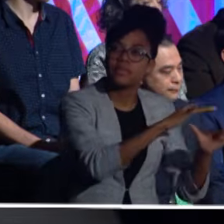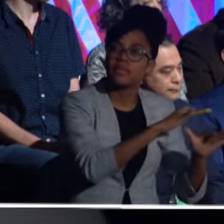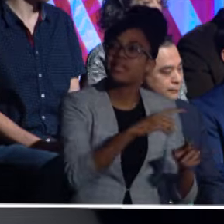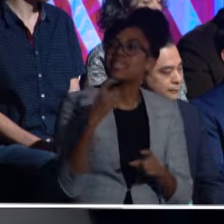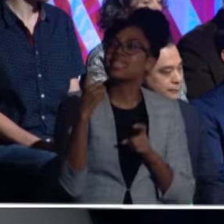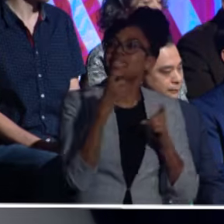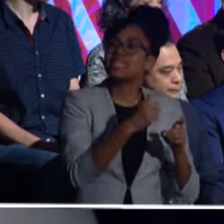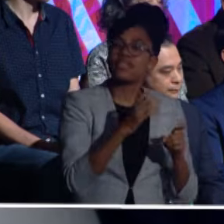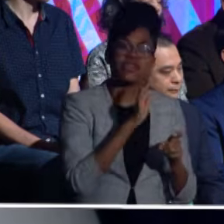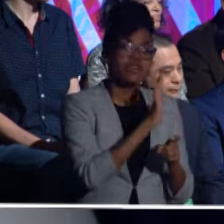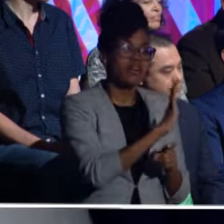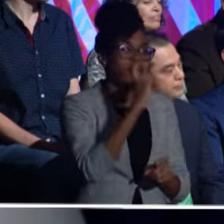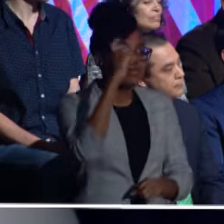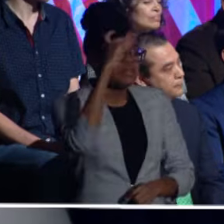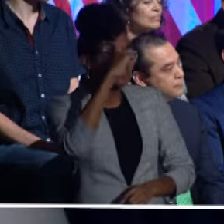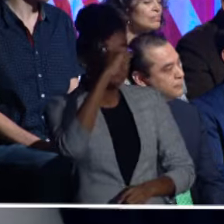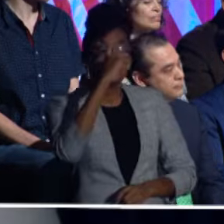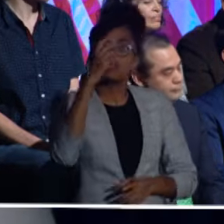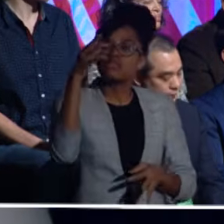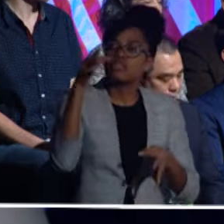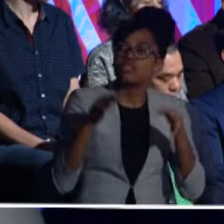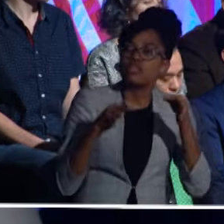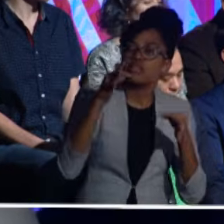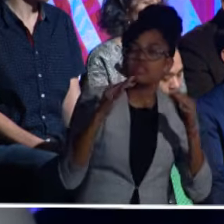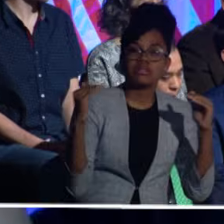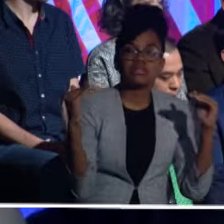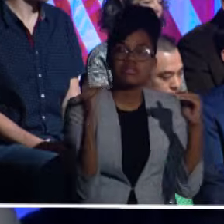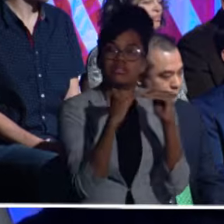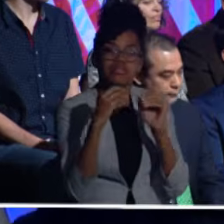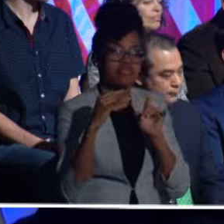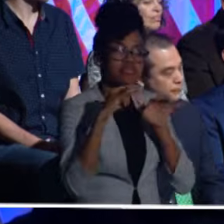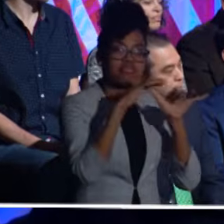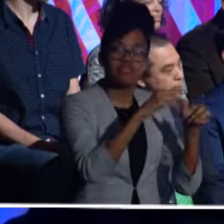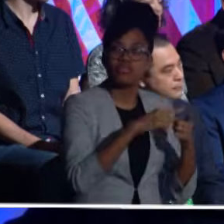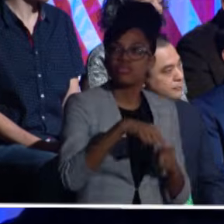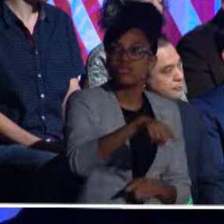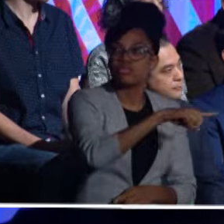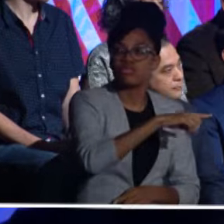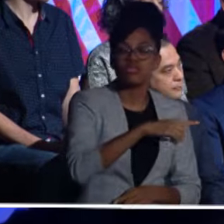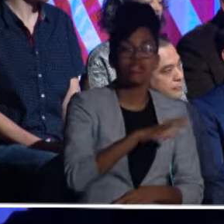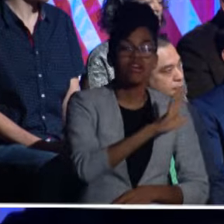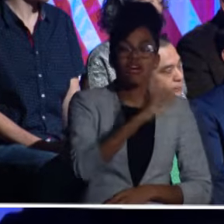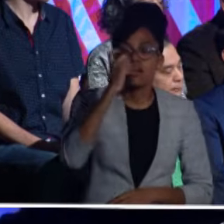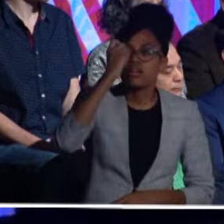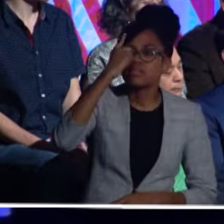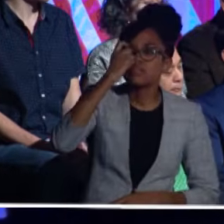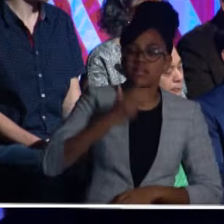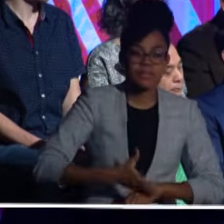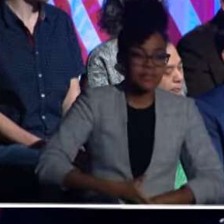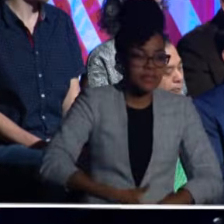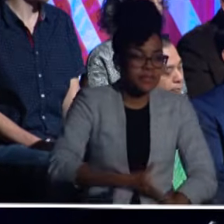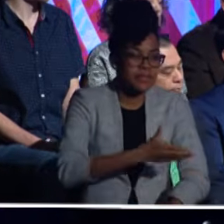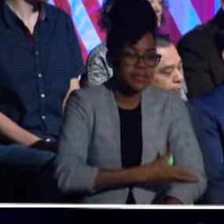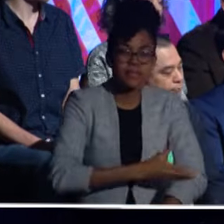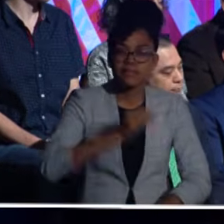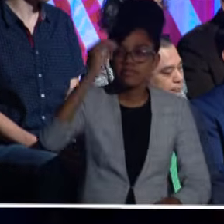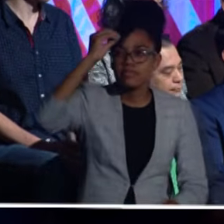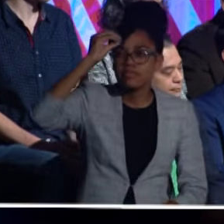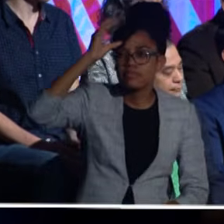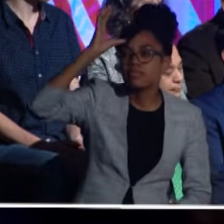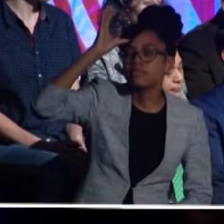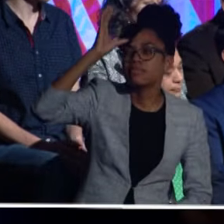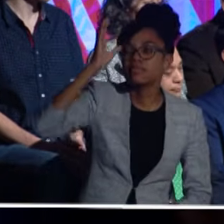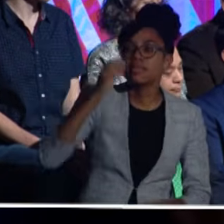that you expand her heart and that you increase her in a great understanding, that you make her firm where she needs to be